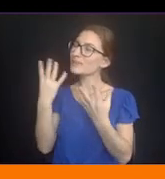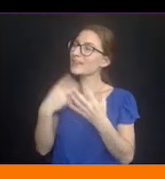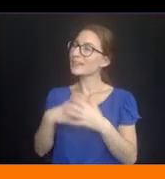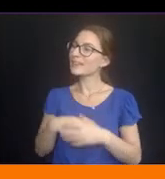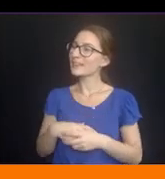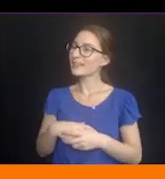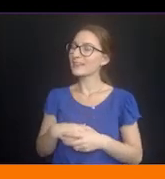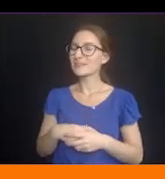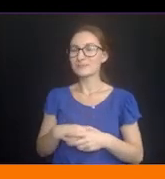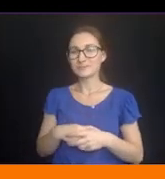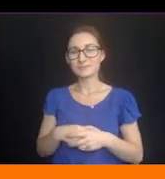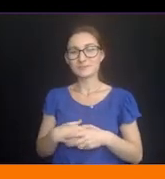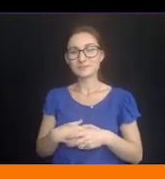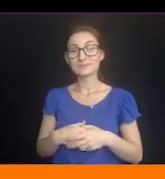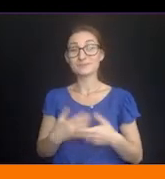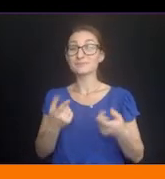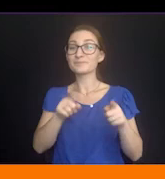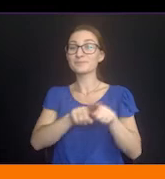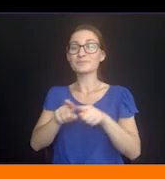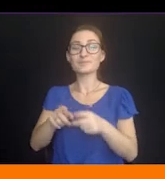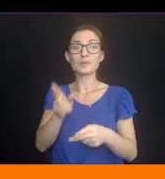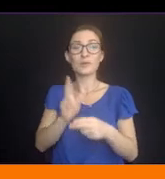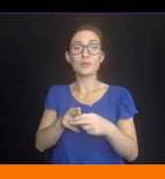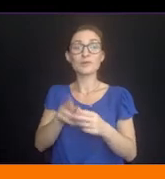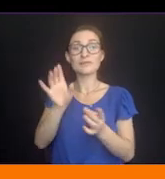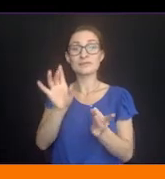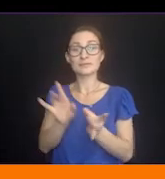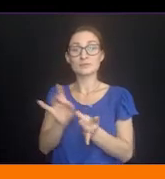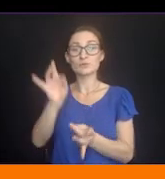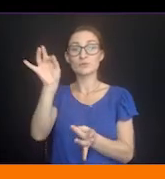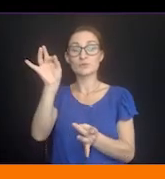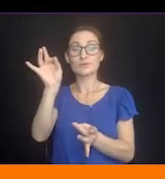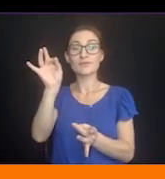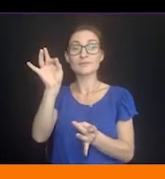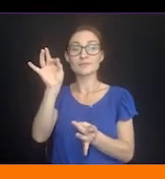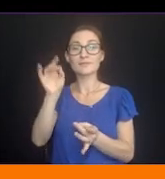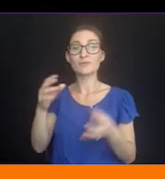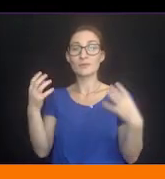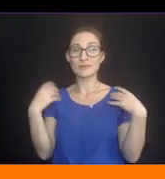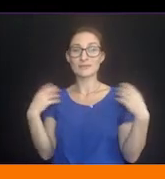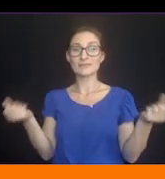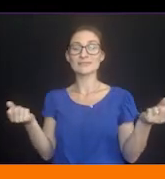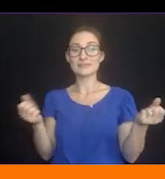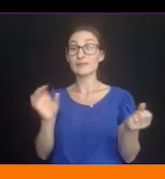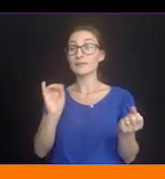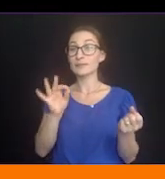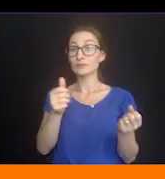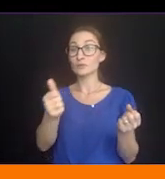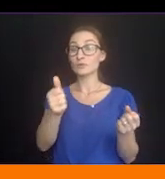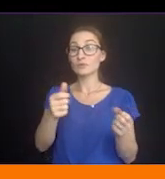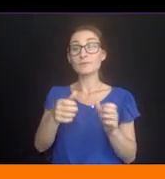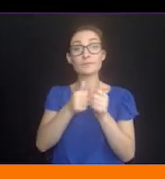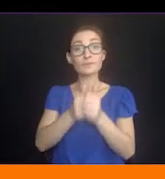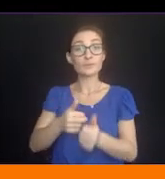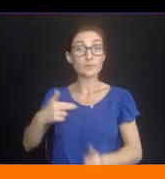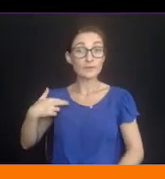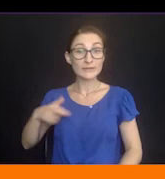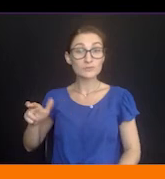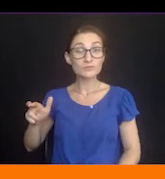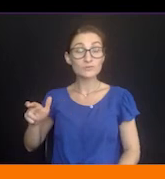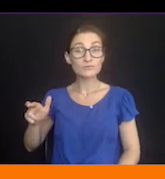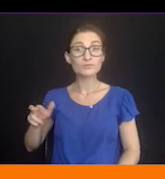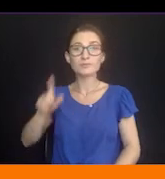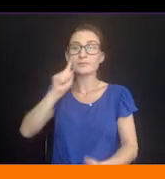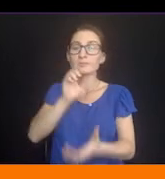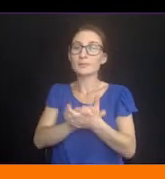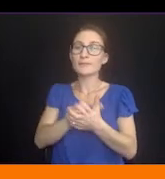and the patterns on that kind of thing. Also, existential wellness is often called spiritual wellness. It